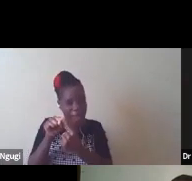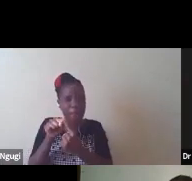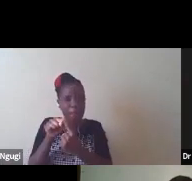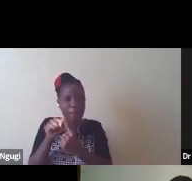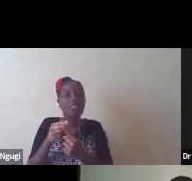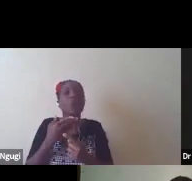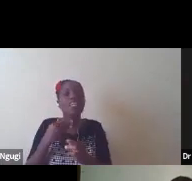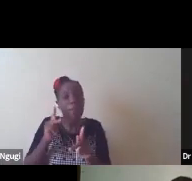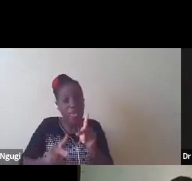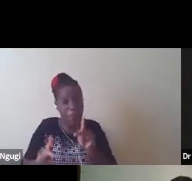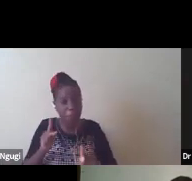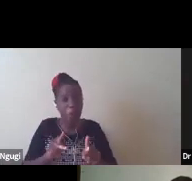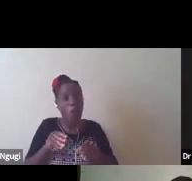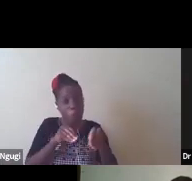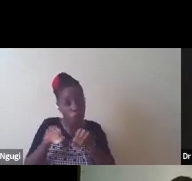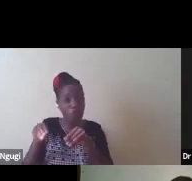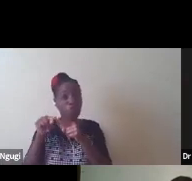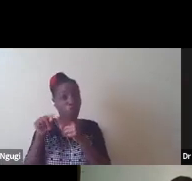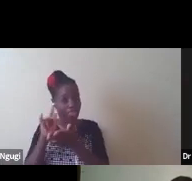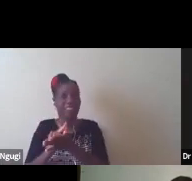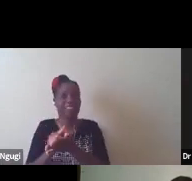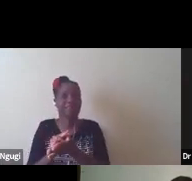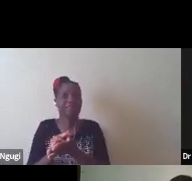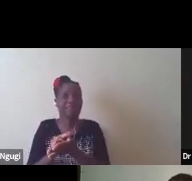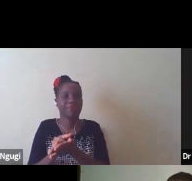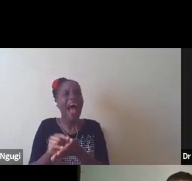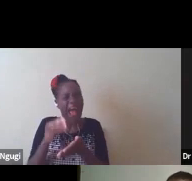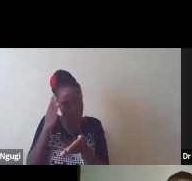people moving towards that. So it's not that